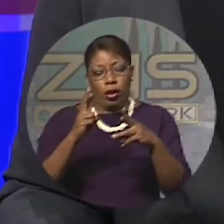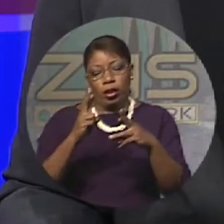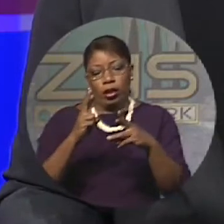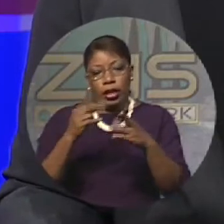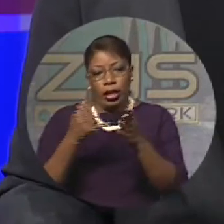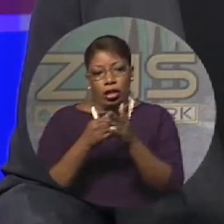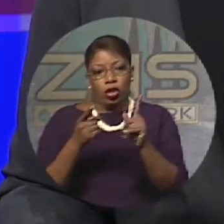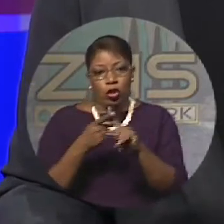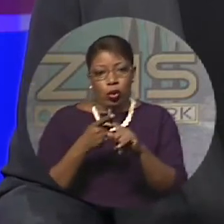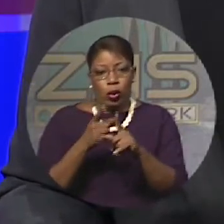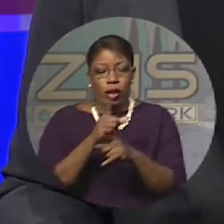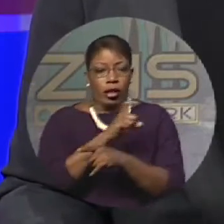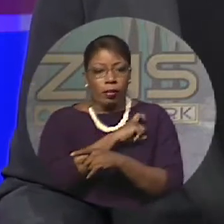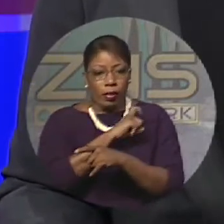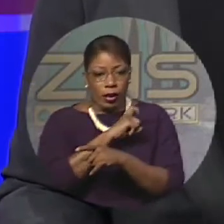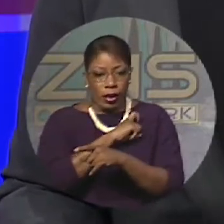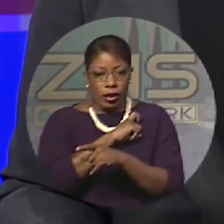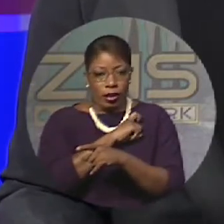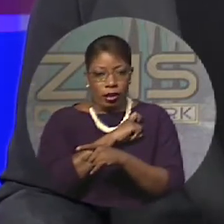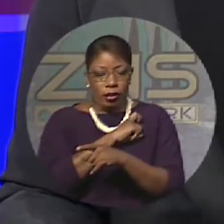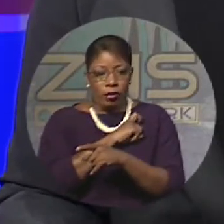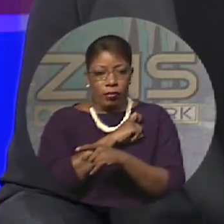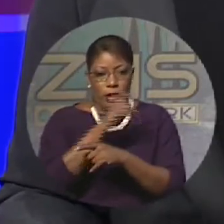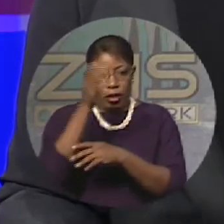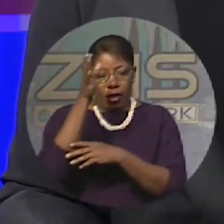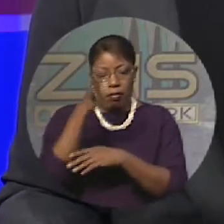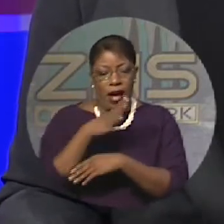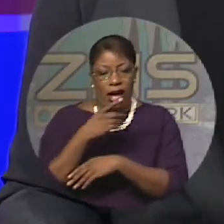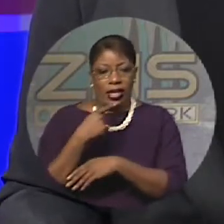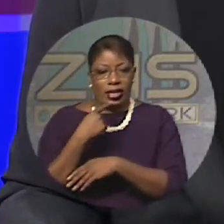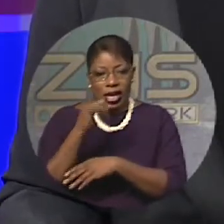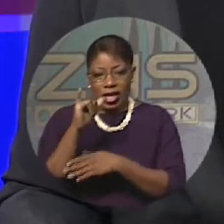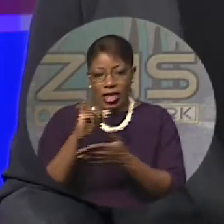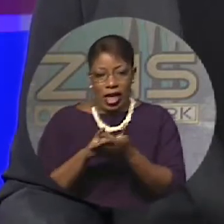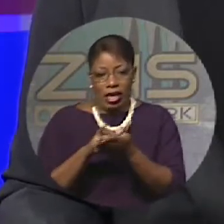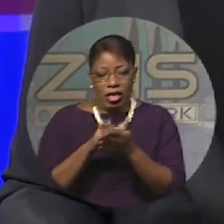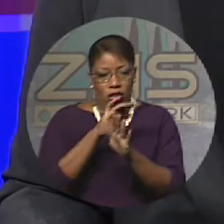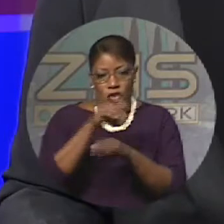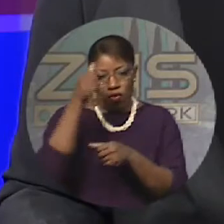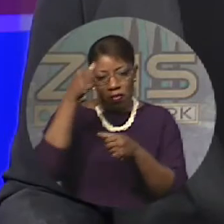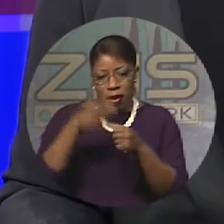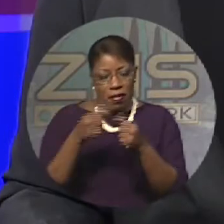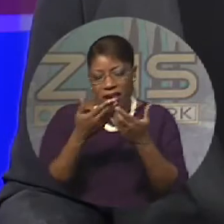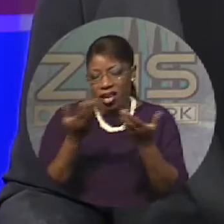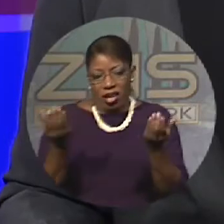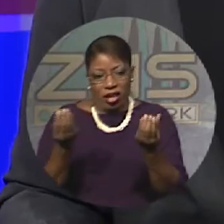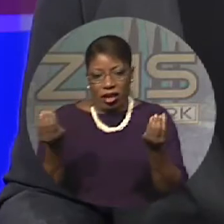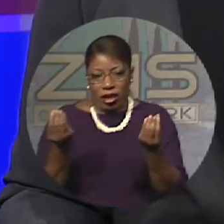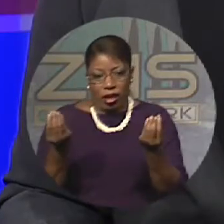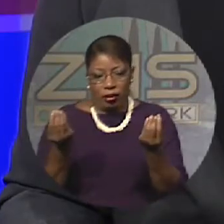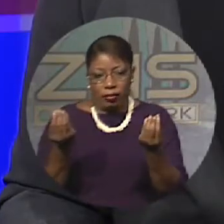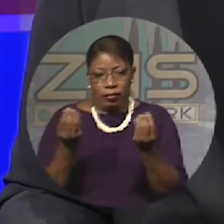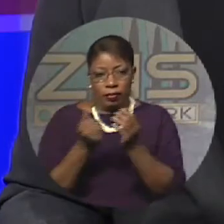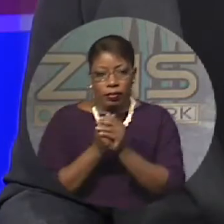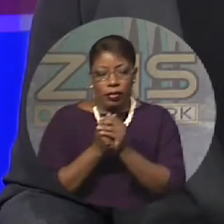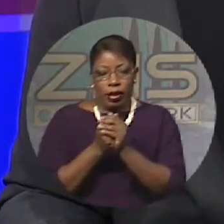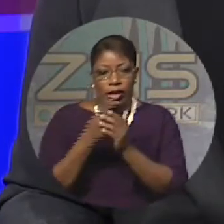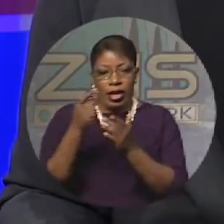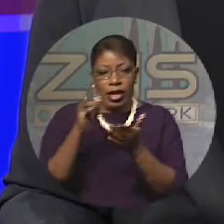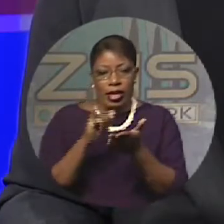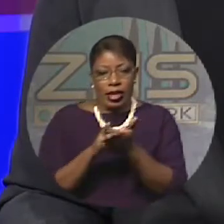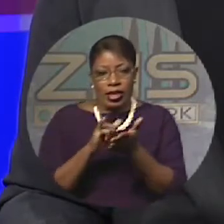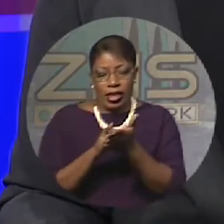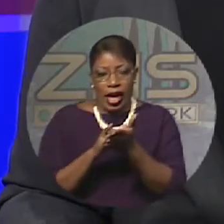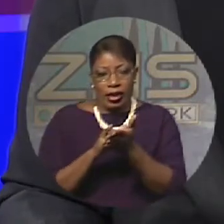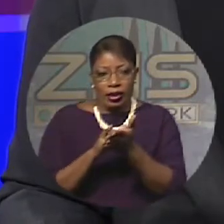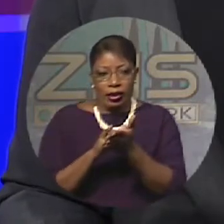to police. The convict claimed during the trial he had no recollection of the incident and was suffering from sexsomnia or sleep sex